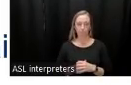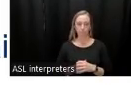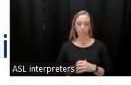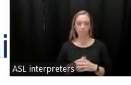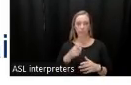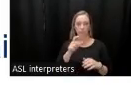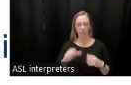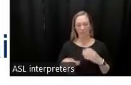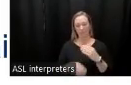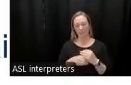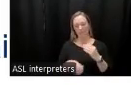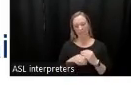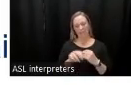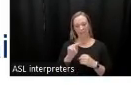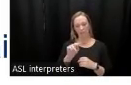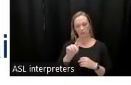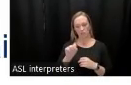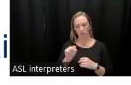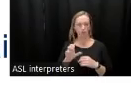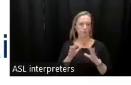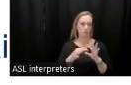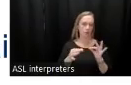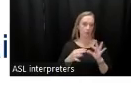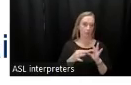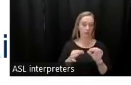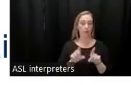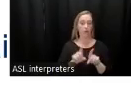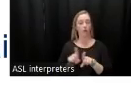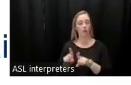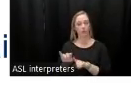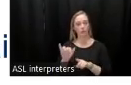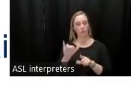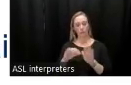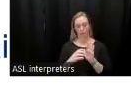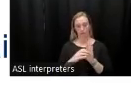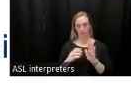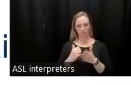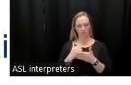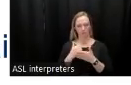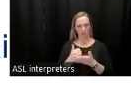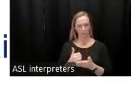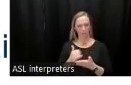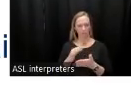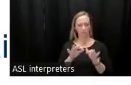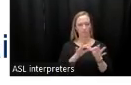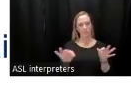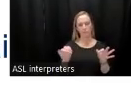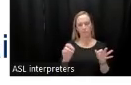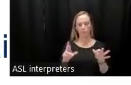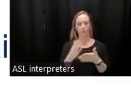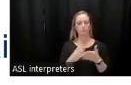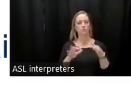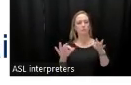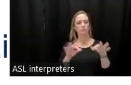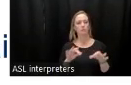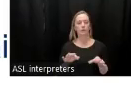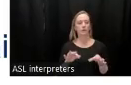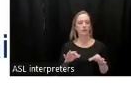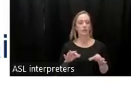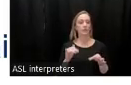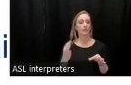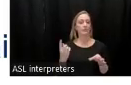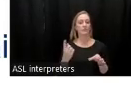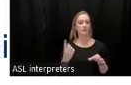and commentary, and it's also helpful here to state or to have some discussion if there's anything that potentially might